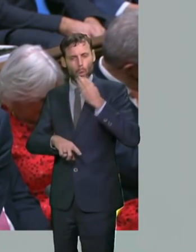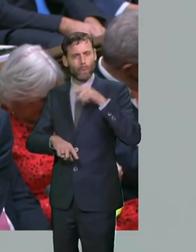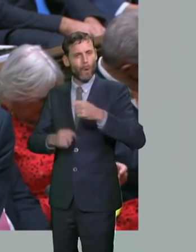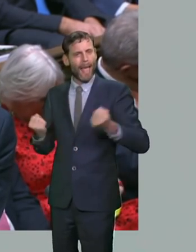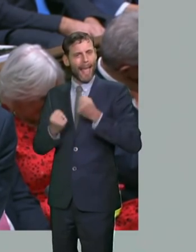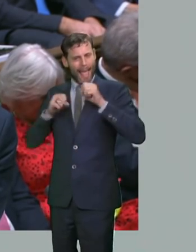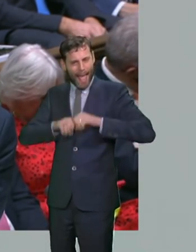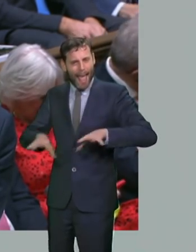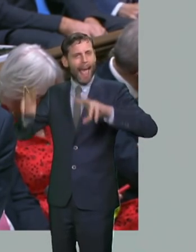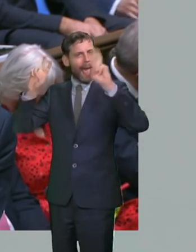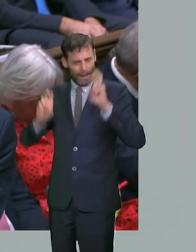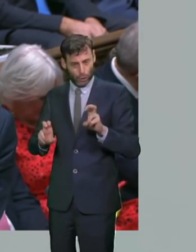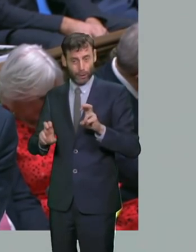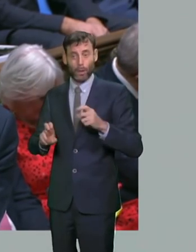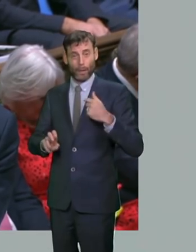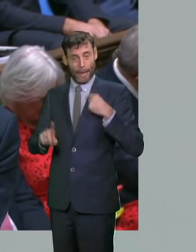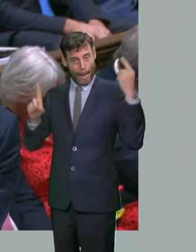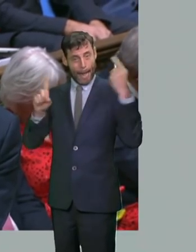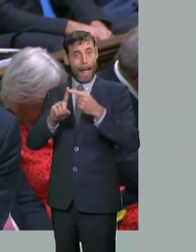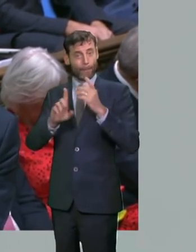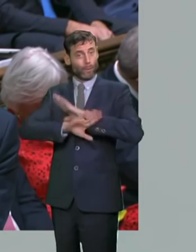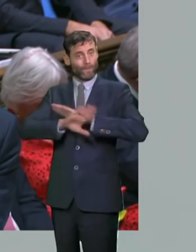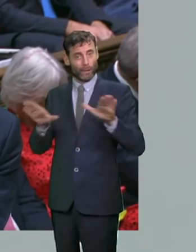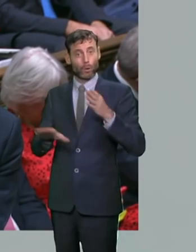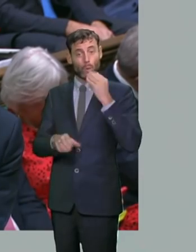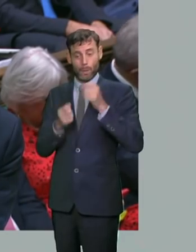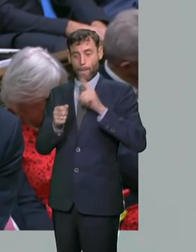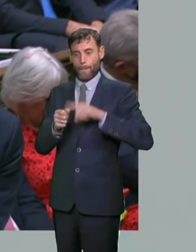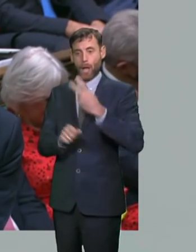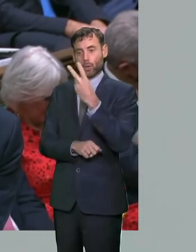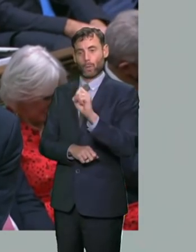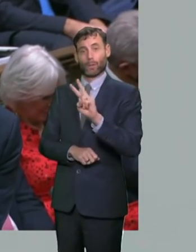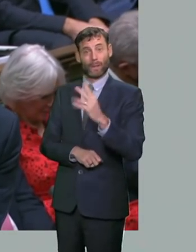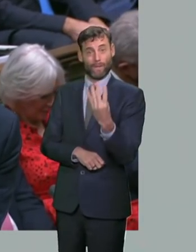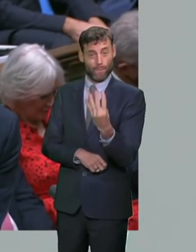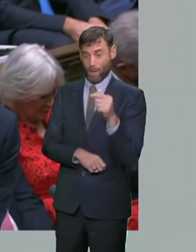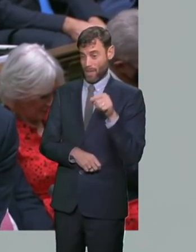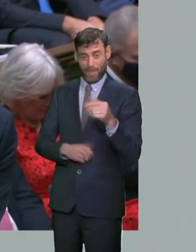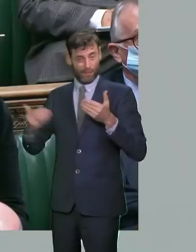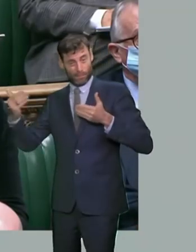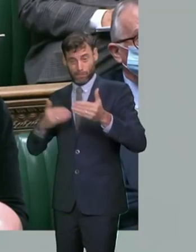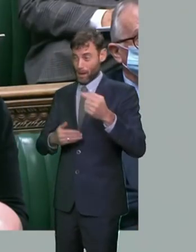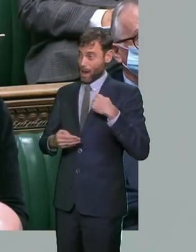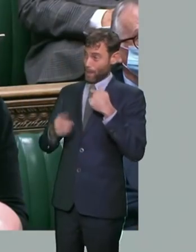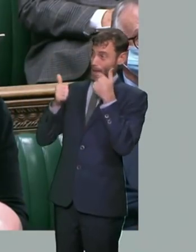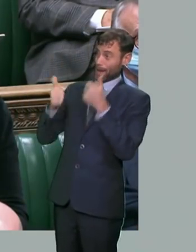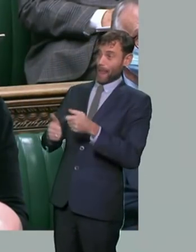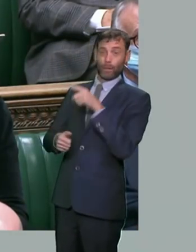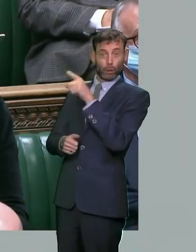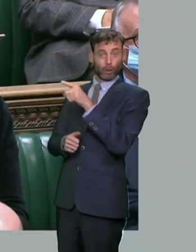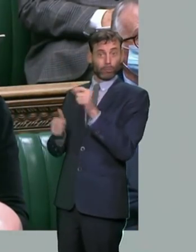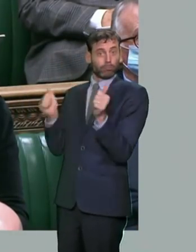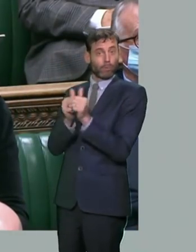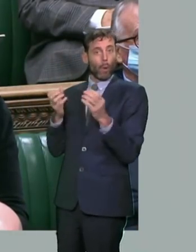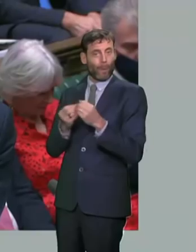all by 2024, which is an absolutely stunning thing ahead of countries around the world. I'm glad that she's praising me for that.